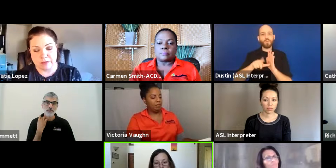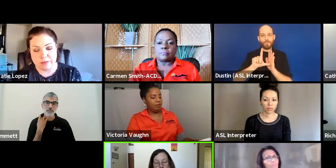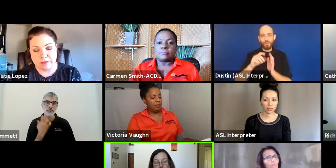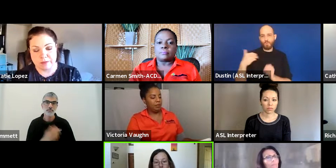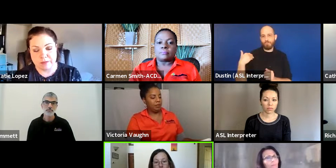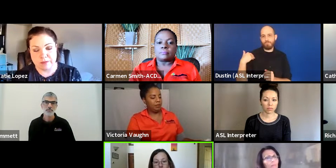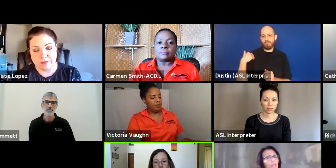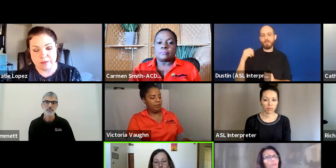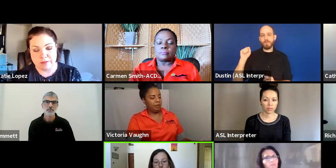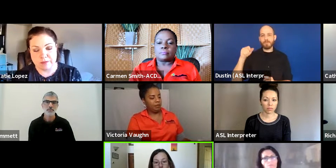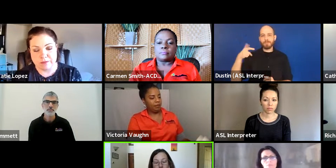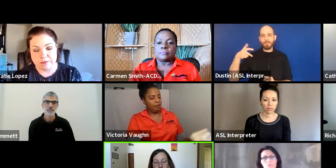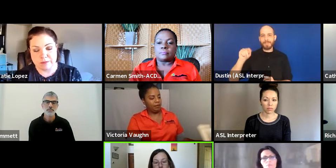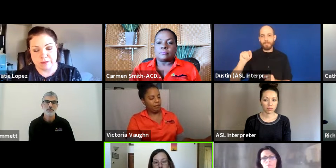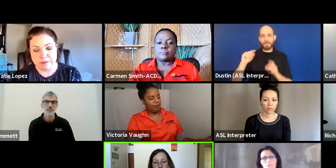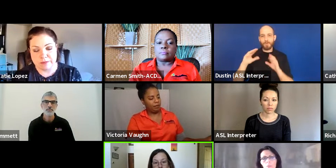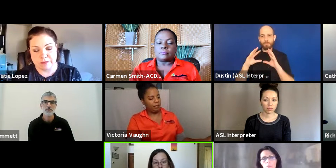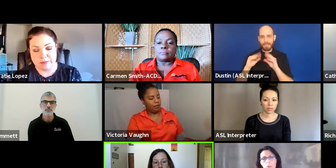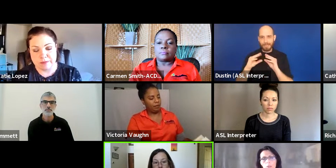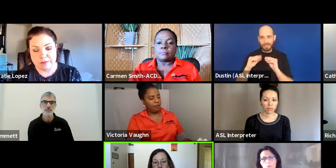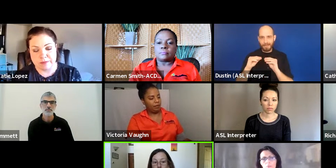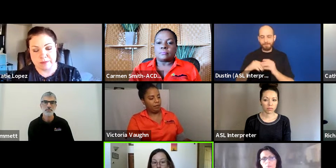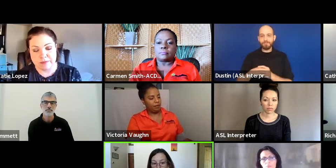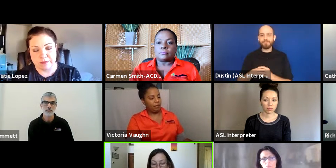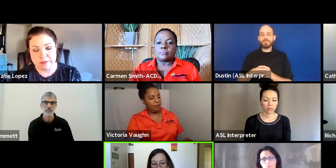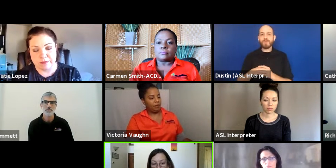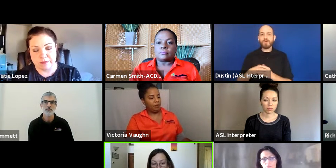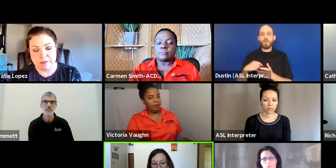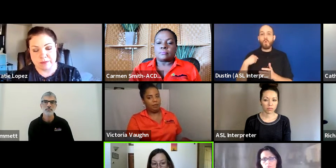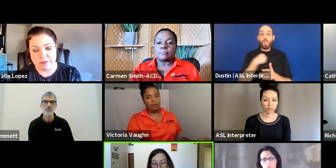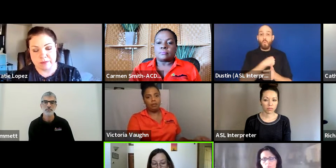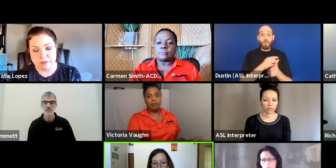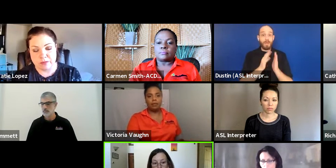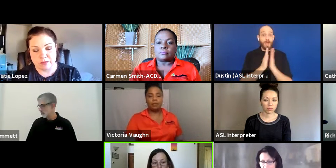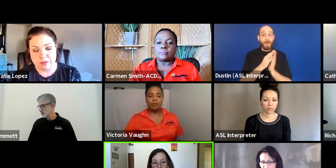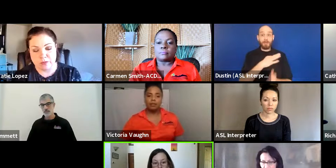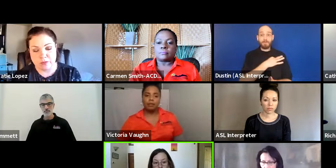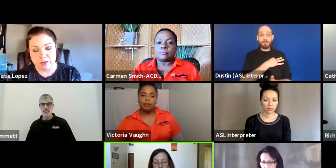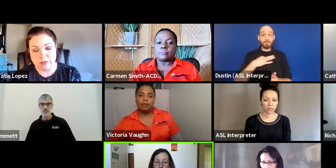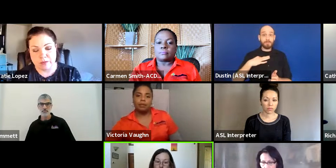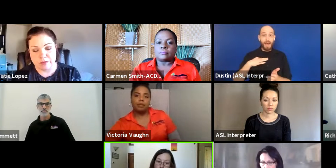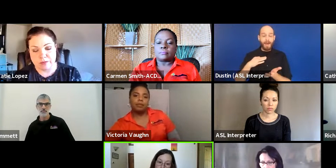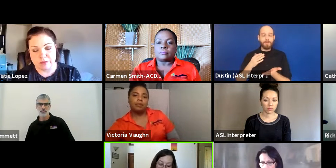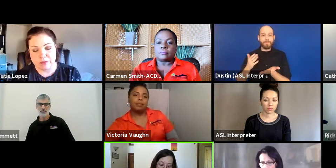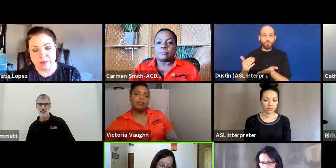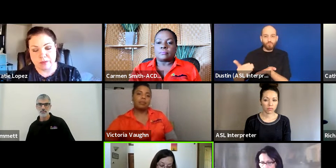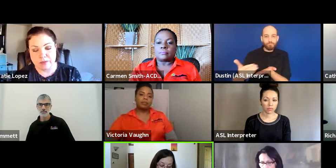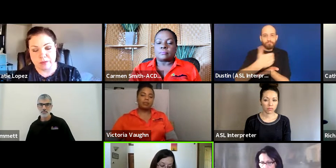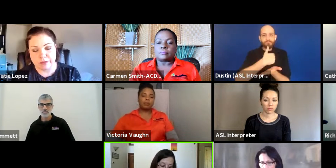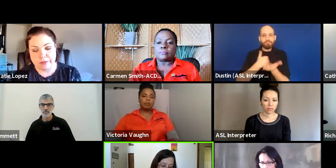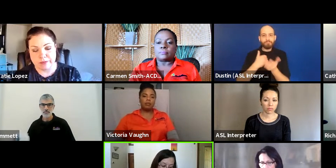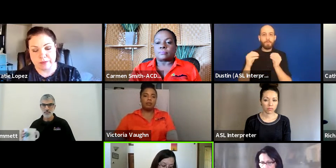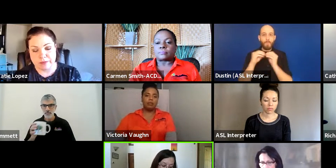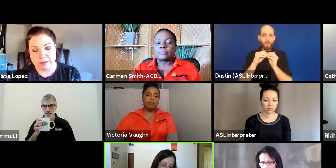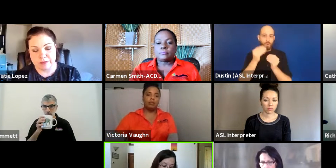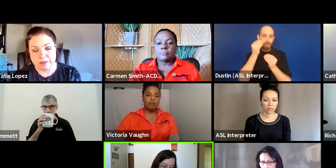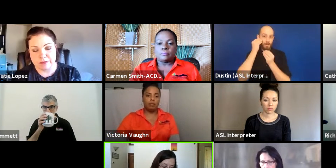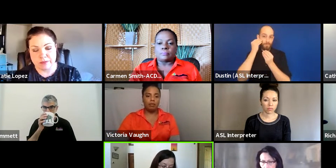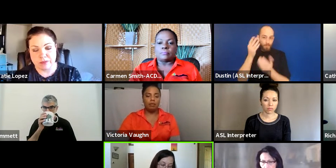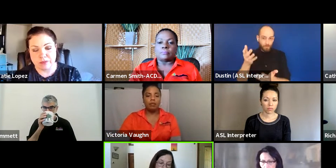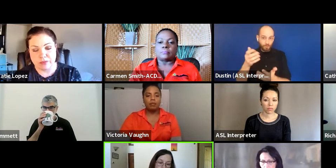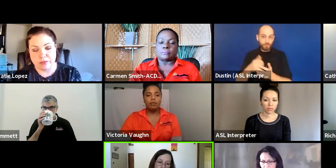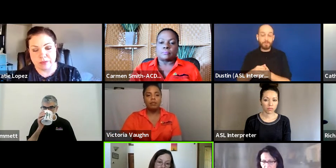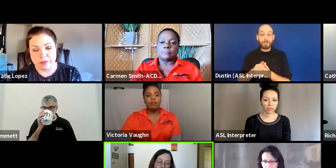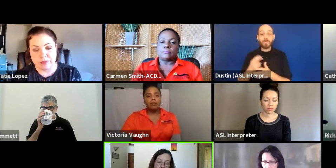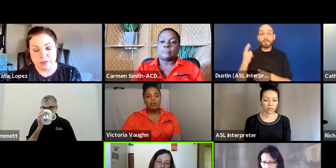meeting, and we asked the staff to collect some more information because when we reviewed the information